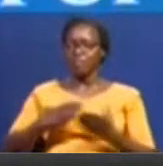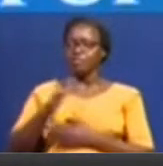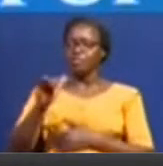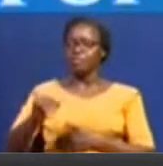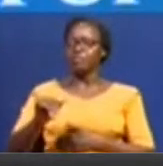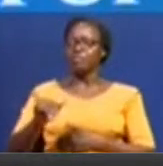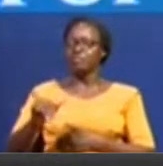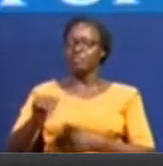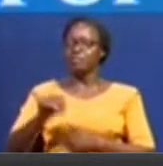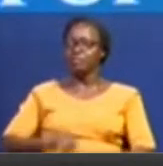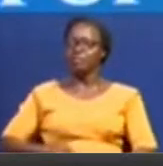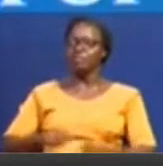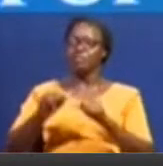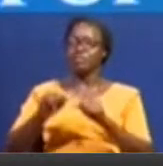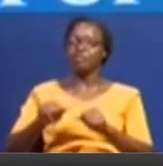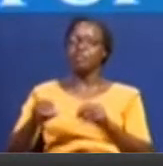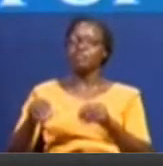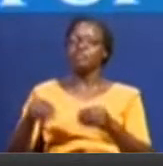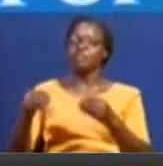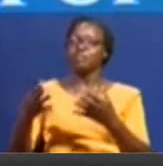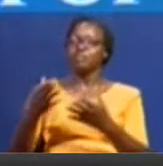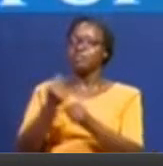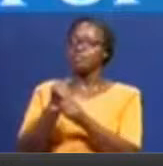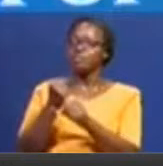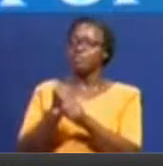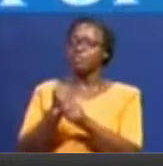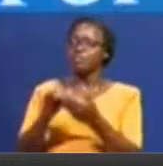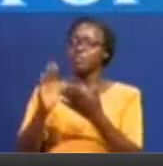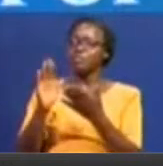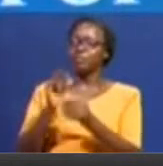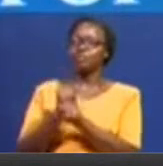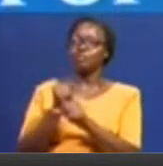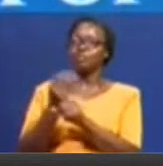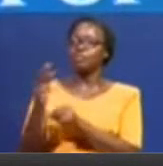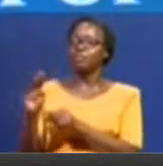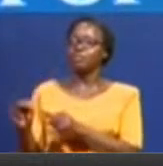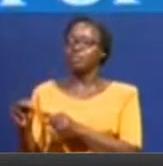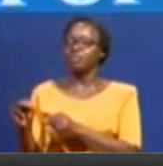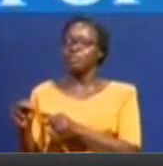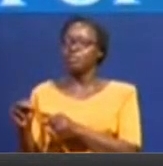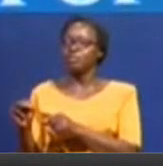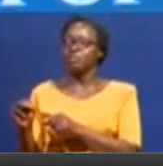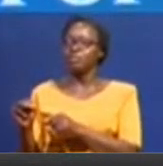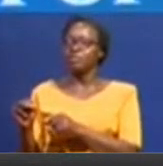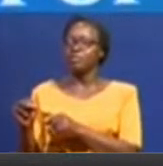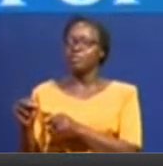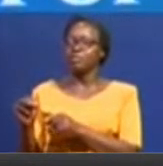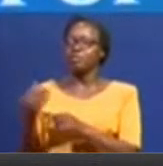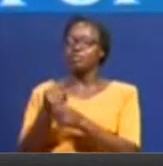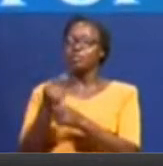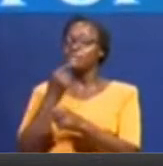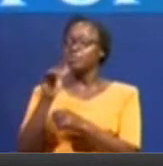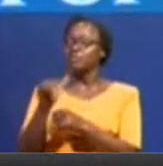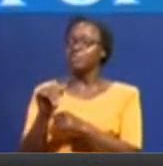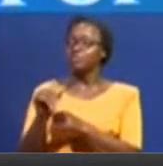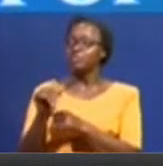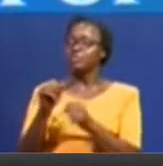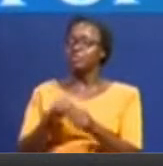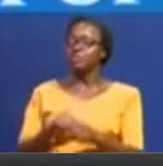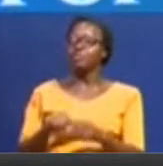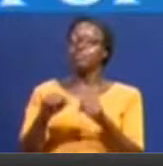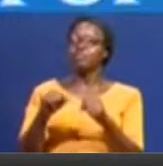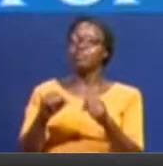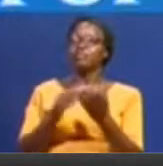ensure that you are able to delegate as much of the work to them. Of course, making sure that you are able